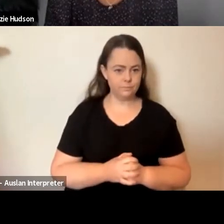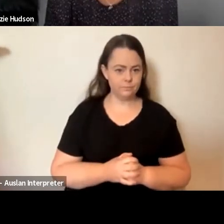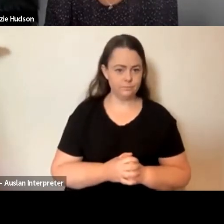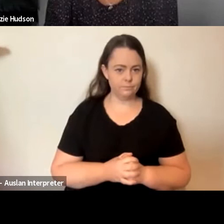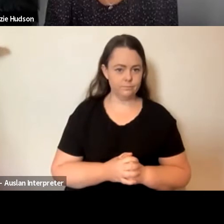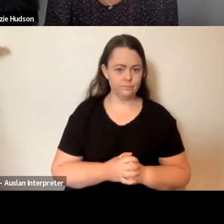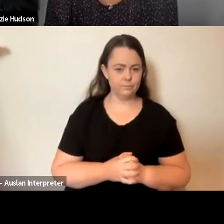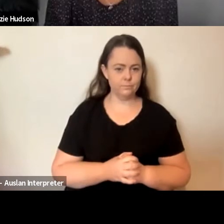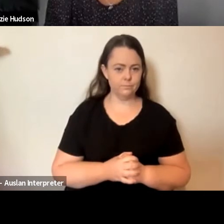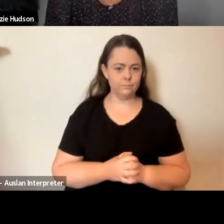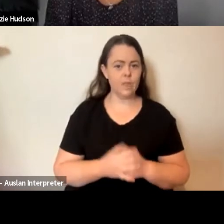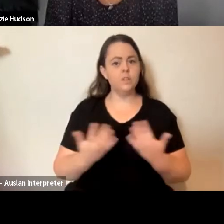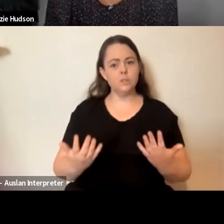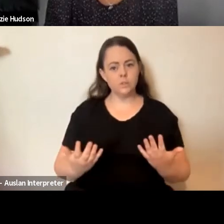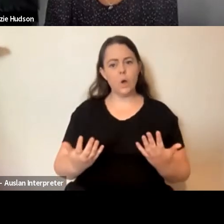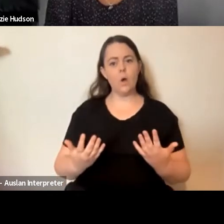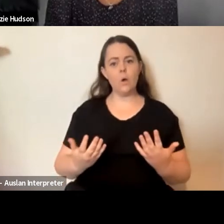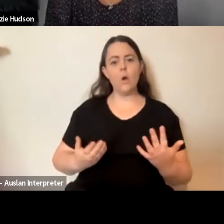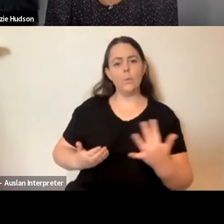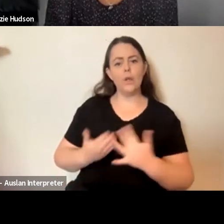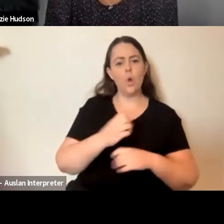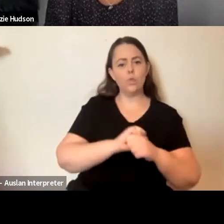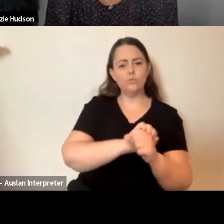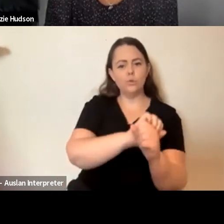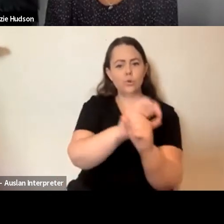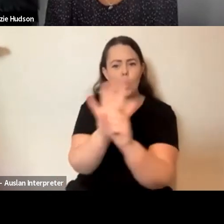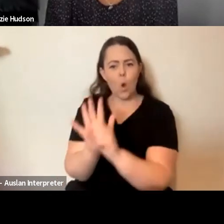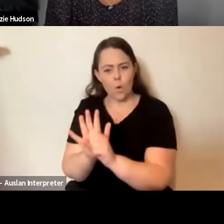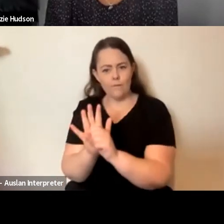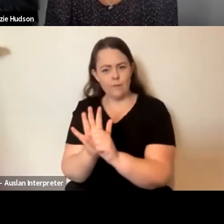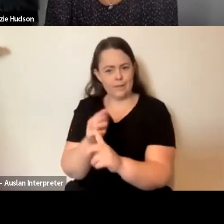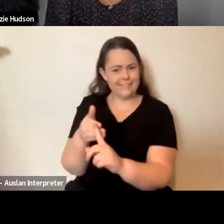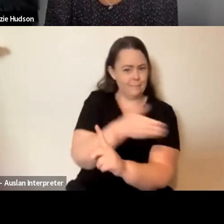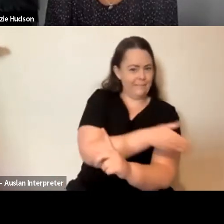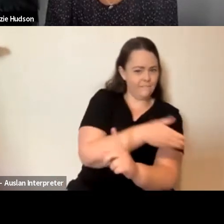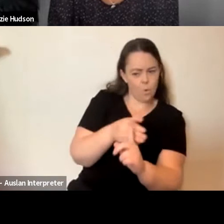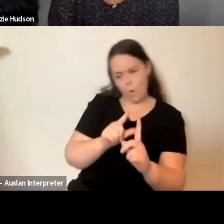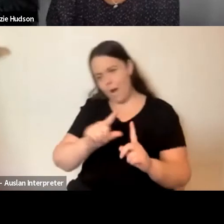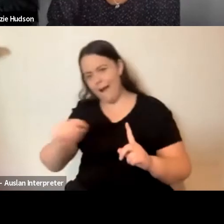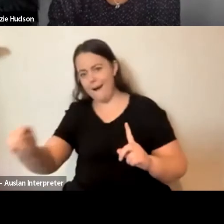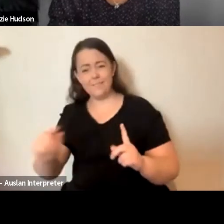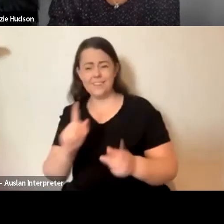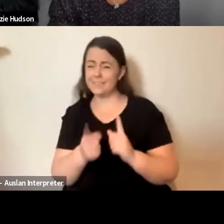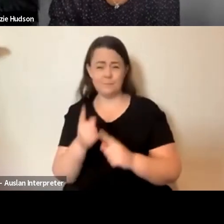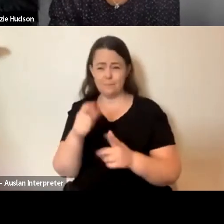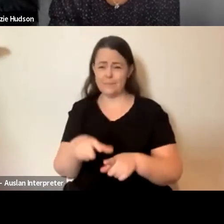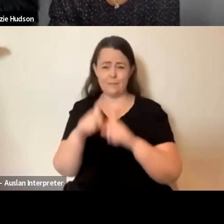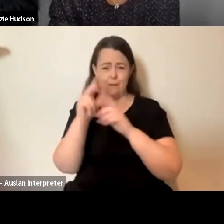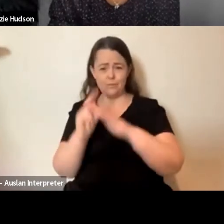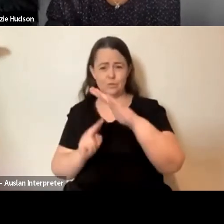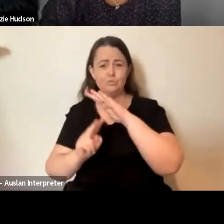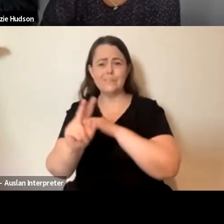COVID pandemic. So yeah, it's really difficult to kind of, I guess, predict. And I mean, in terms